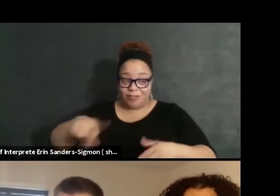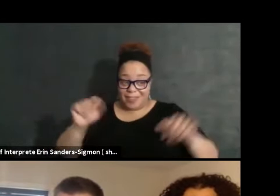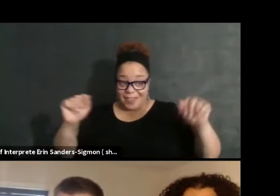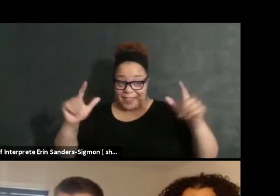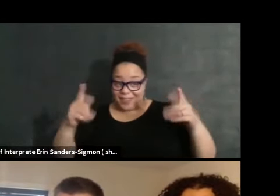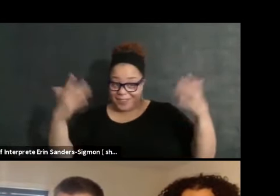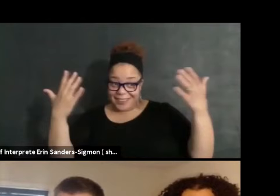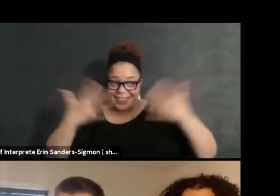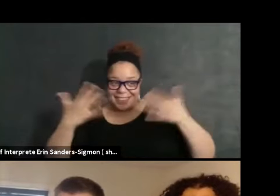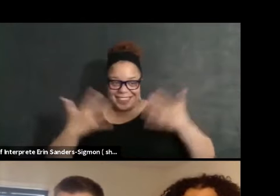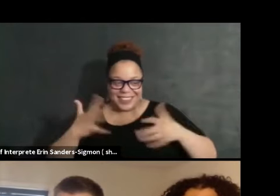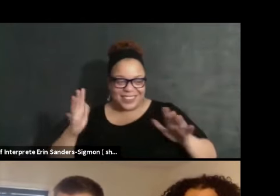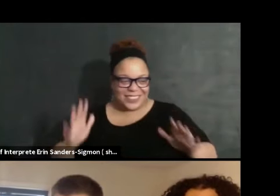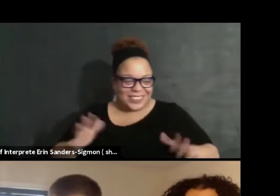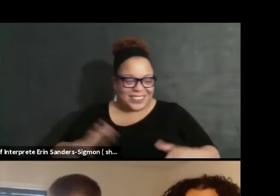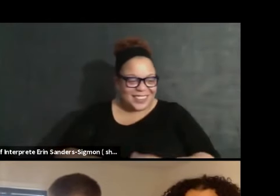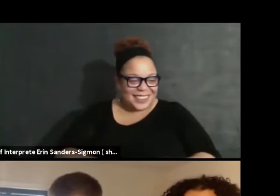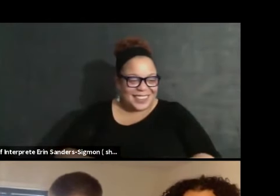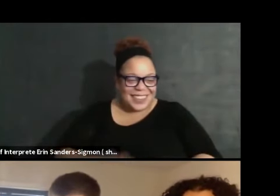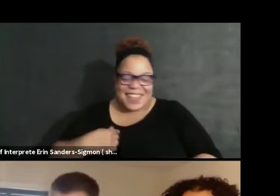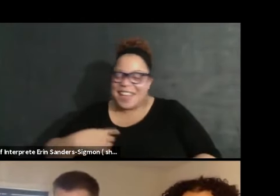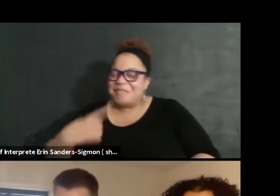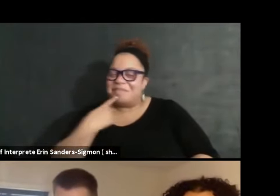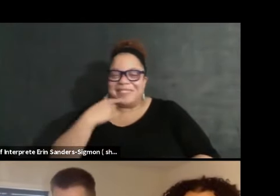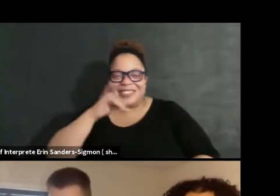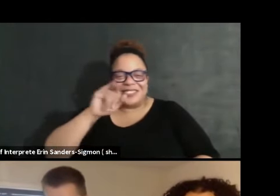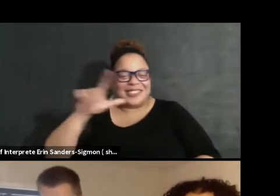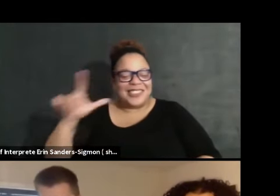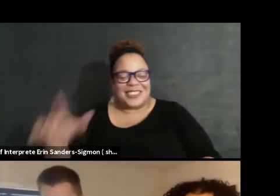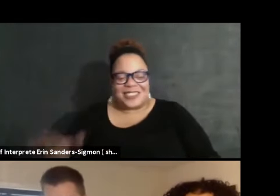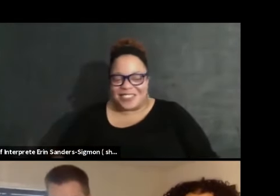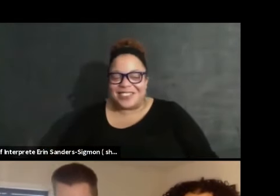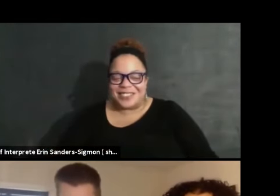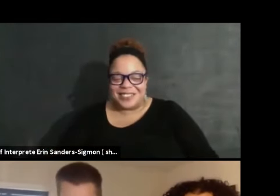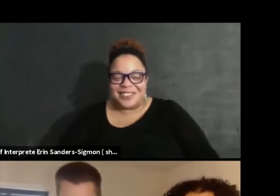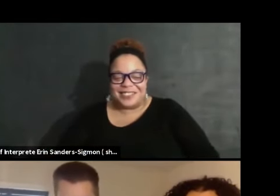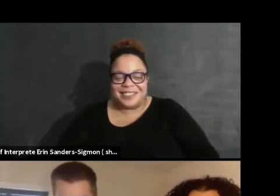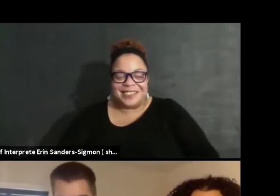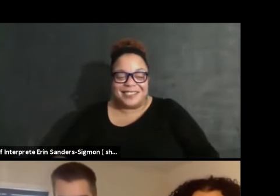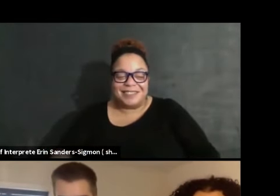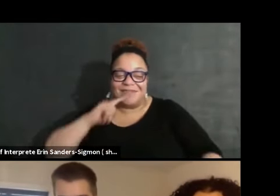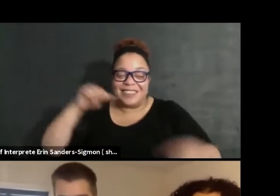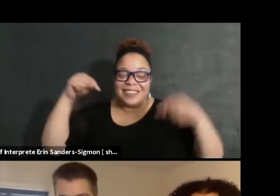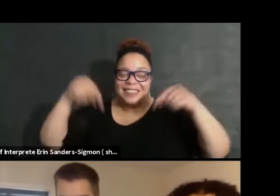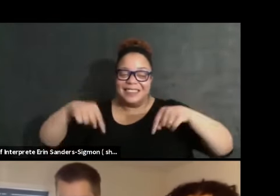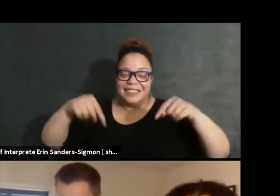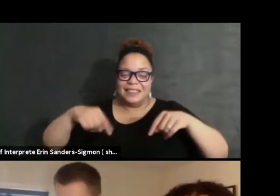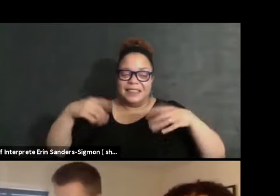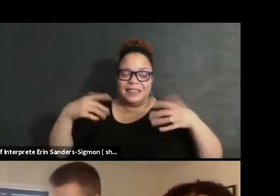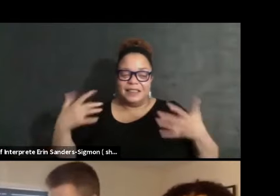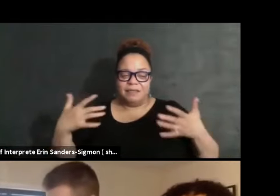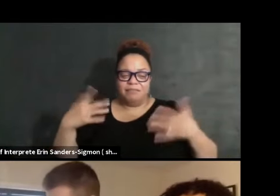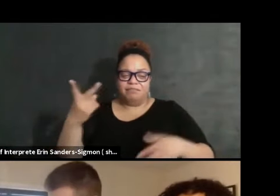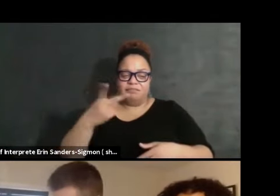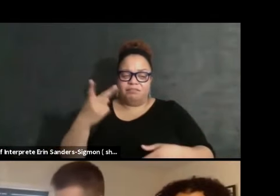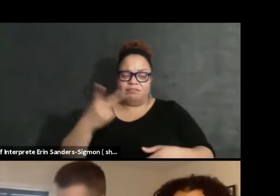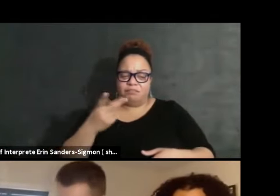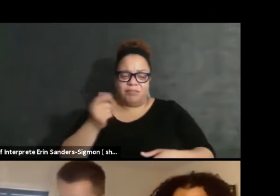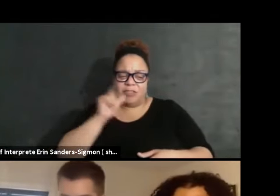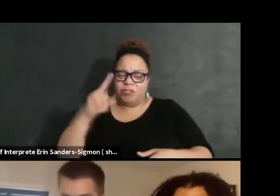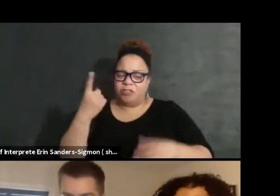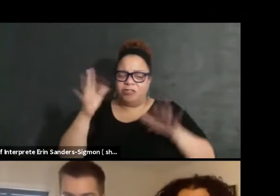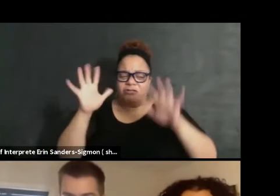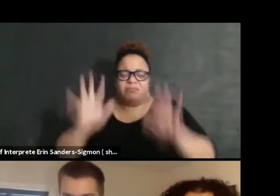y'all. You know, these are... these aren't just great artists. These are